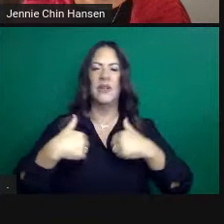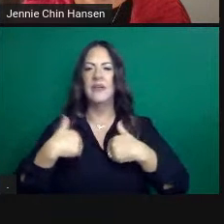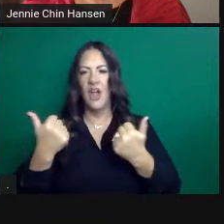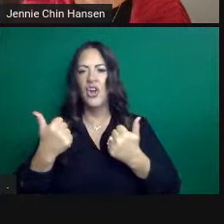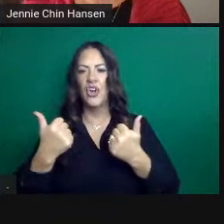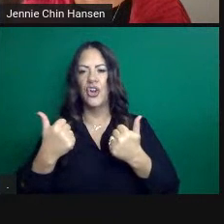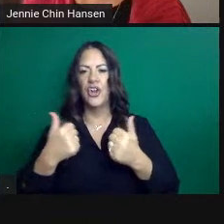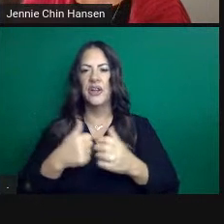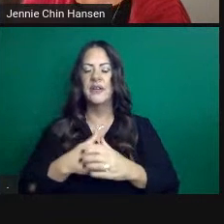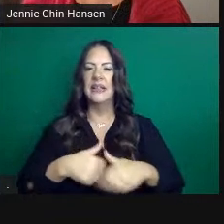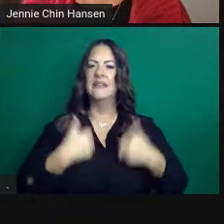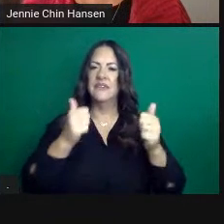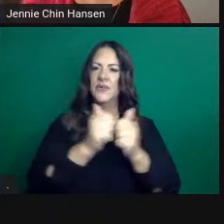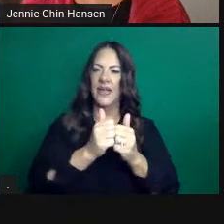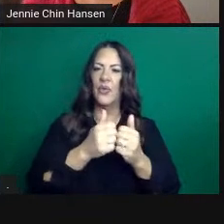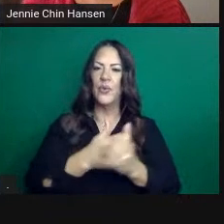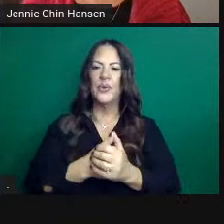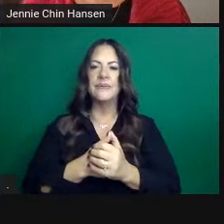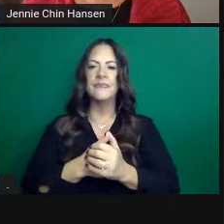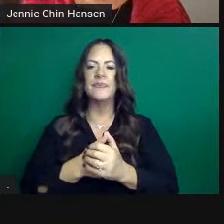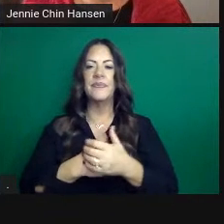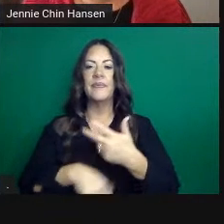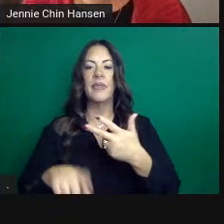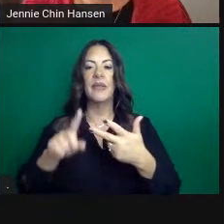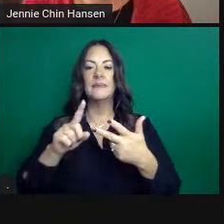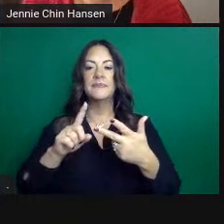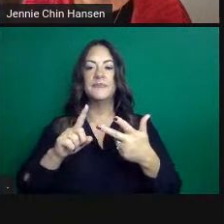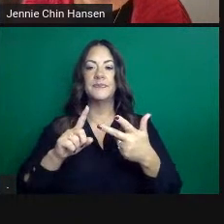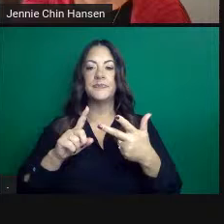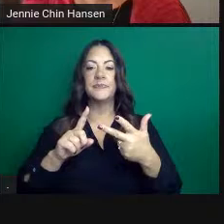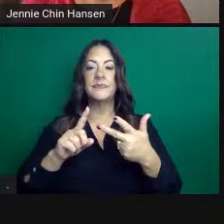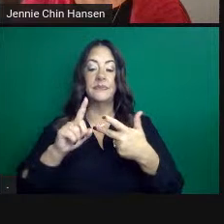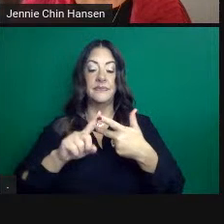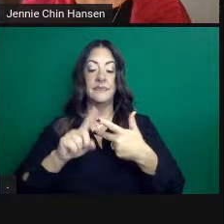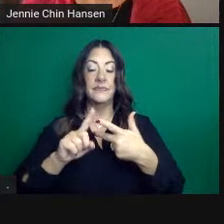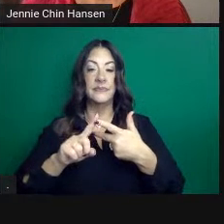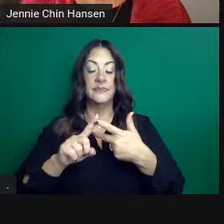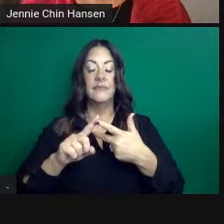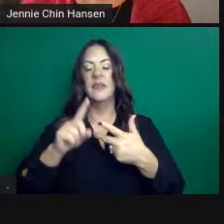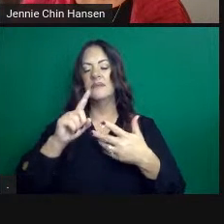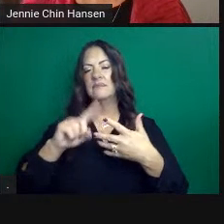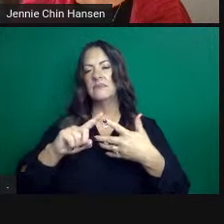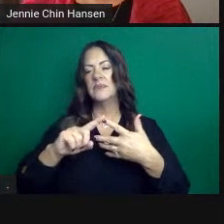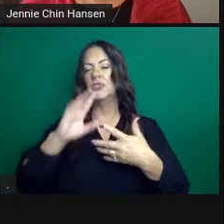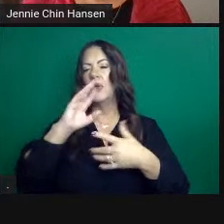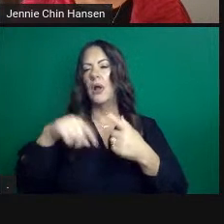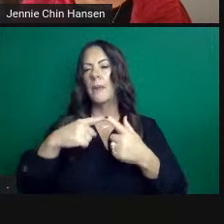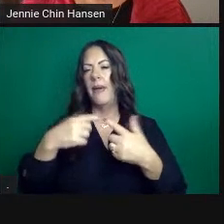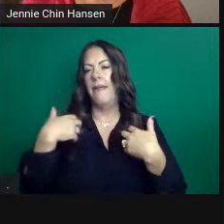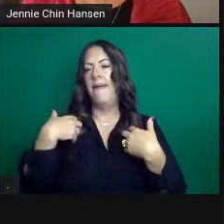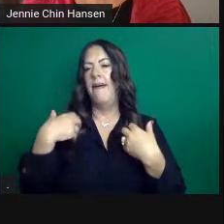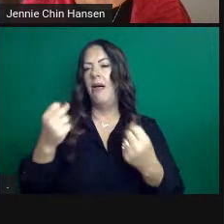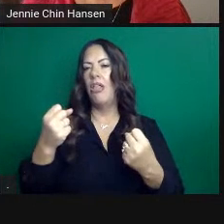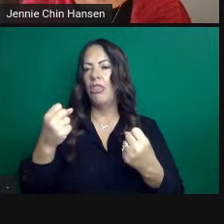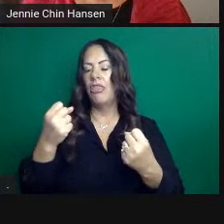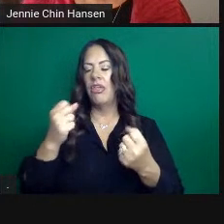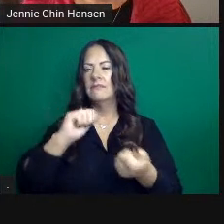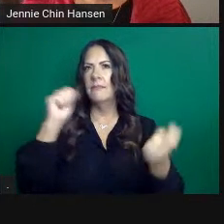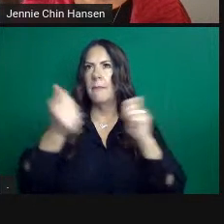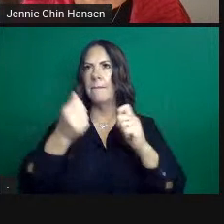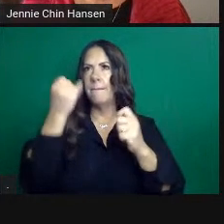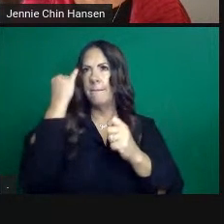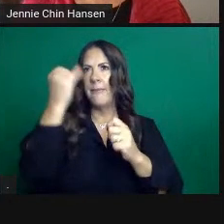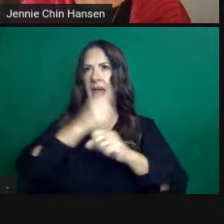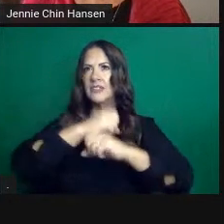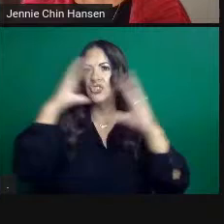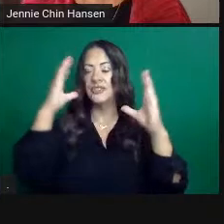this particular goal, you'll see how extensive this is. The stakeholder group really did a